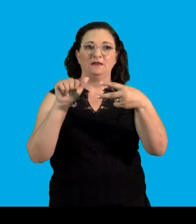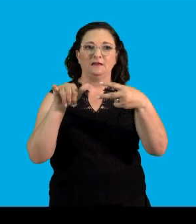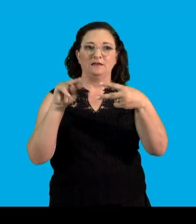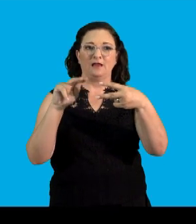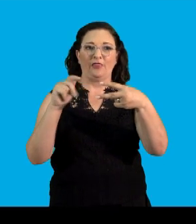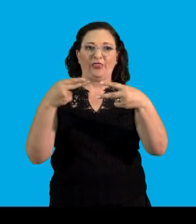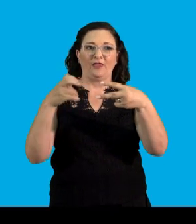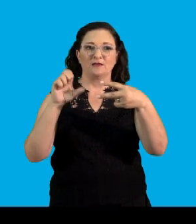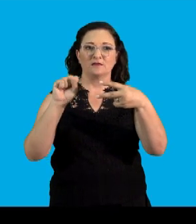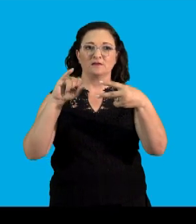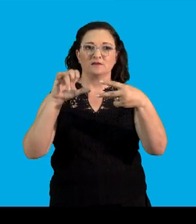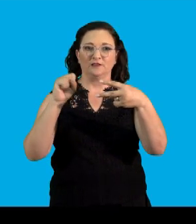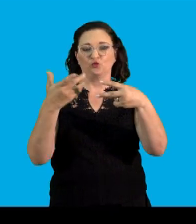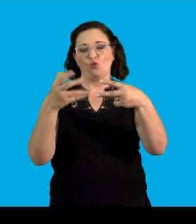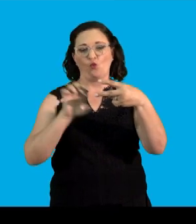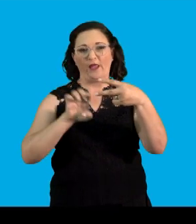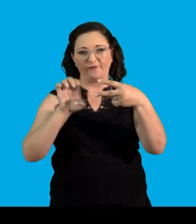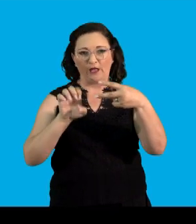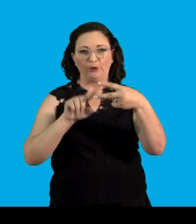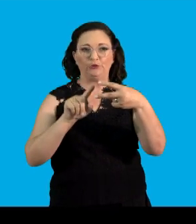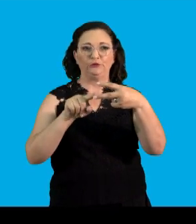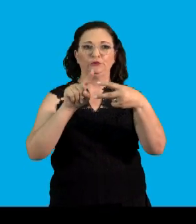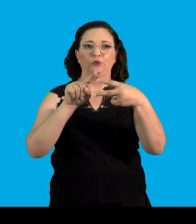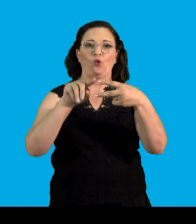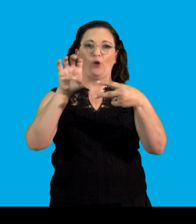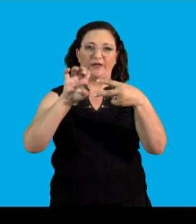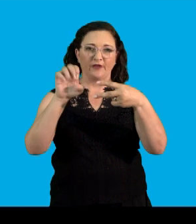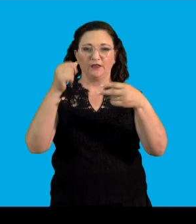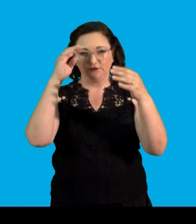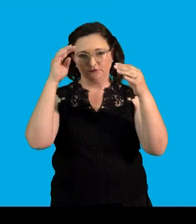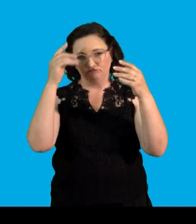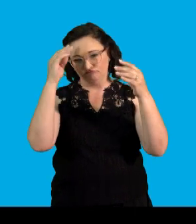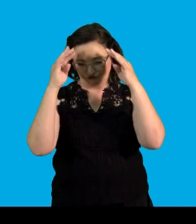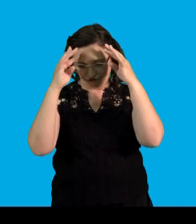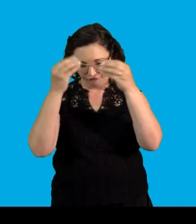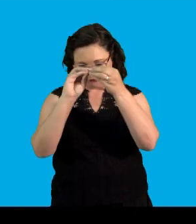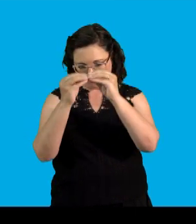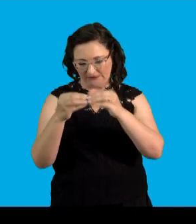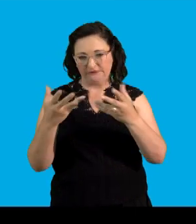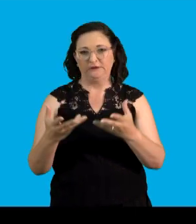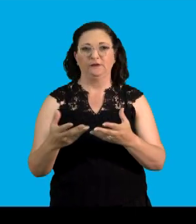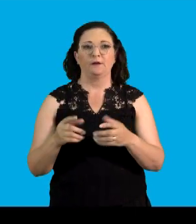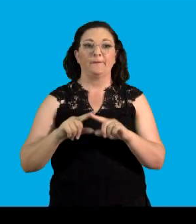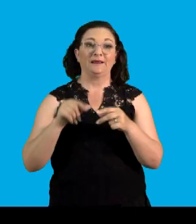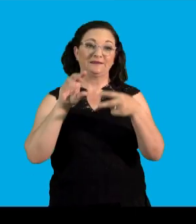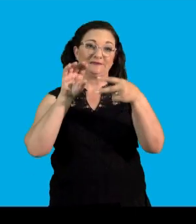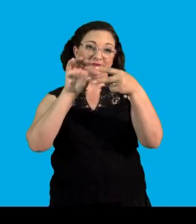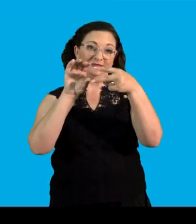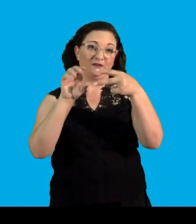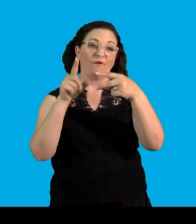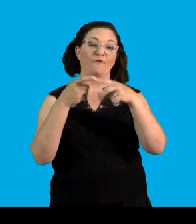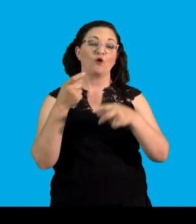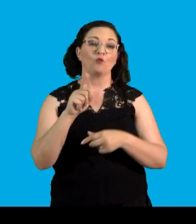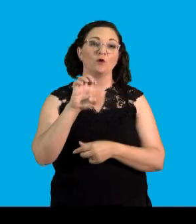or evaluating. Level 6 is evaluation or creating. This is your section C, your essay question, which